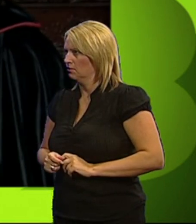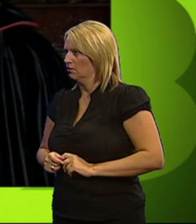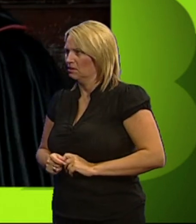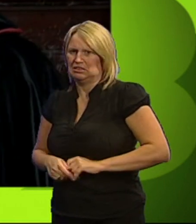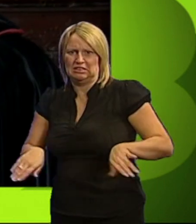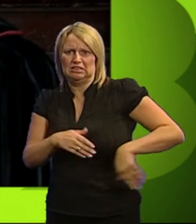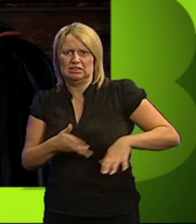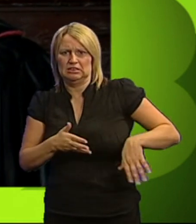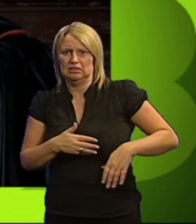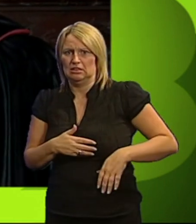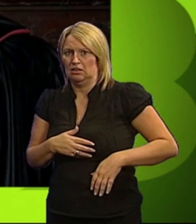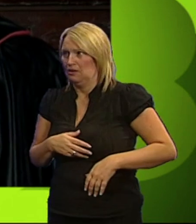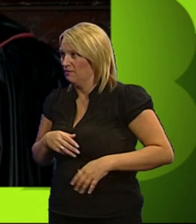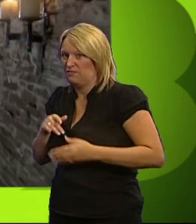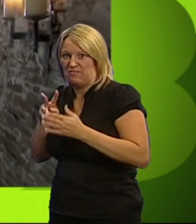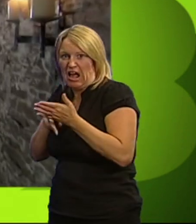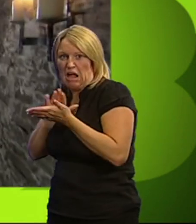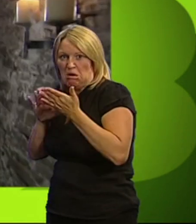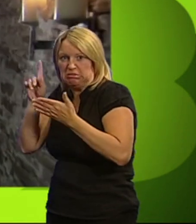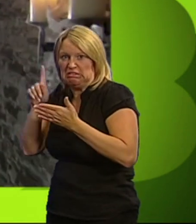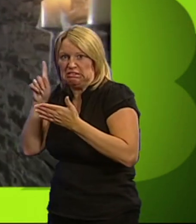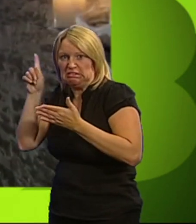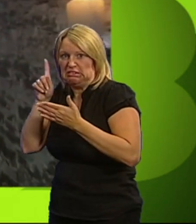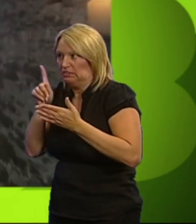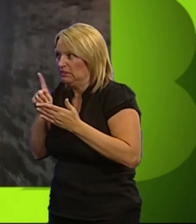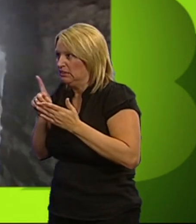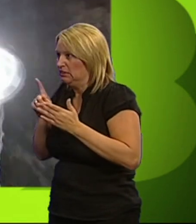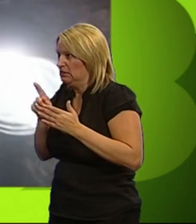Get off! Van Helsing!